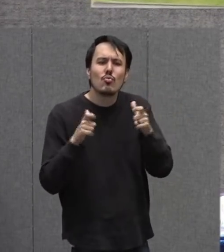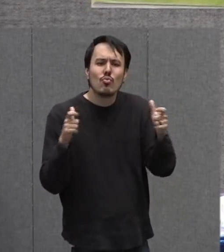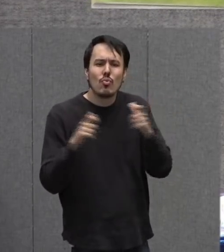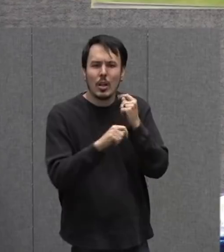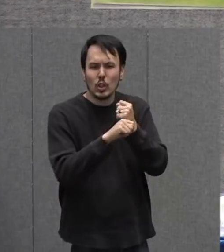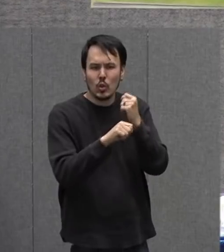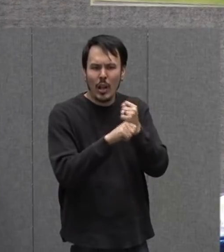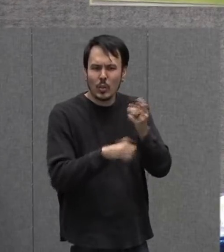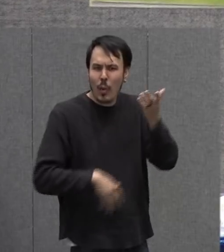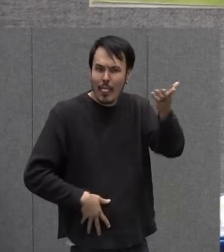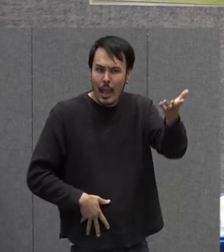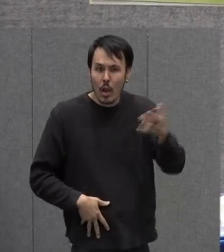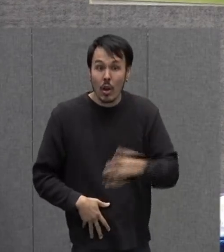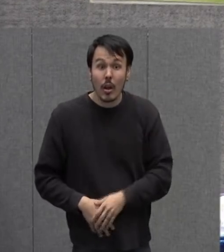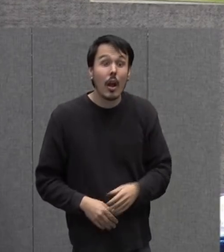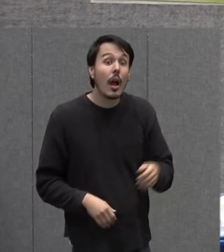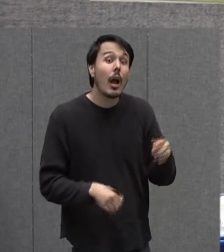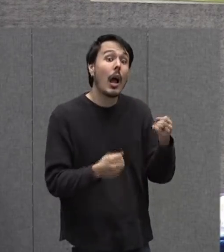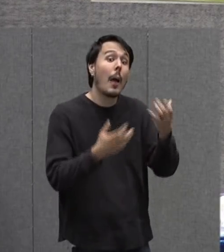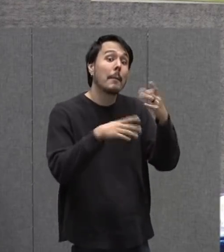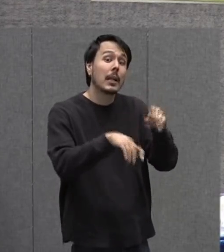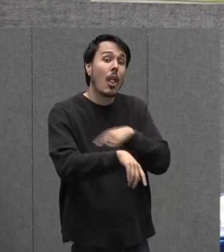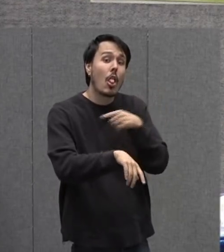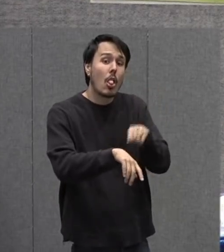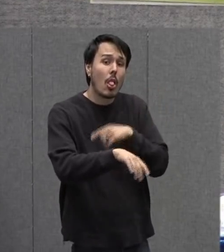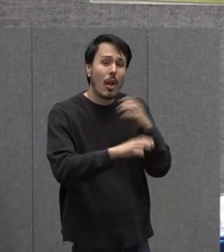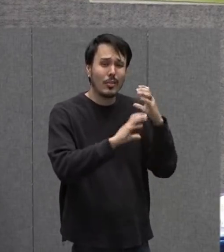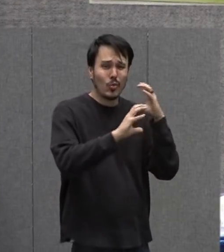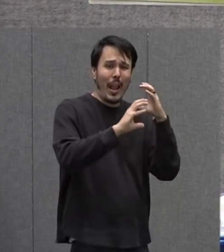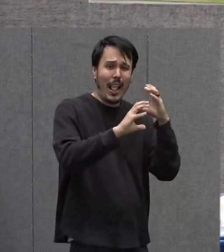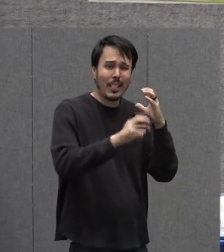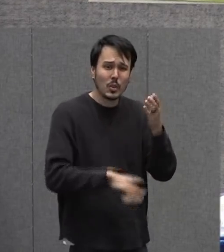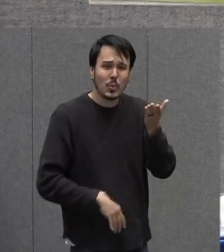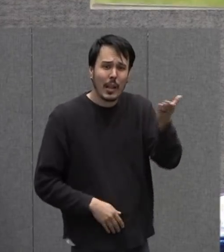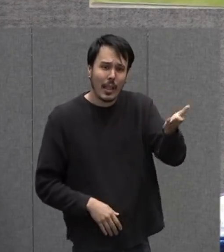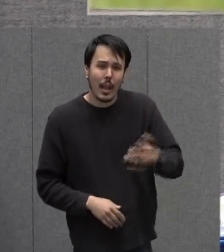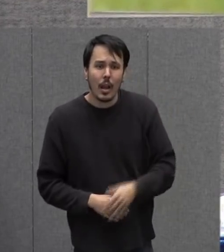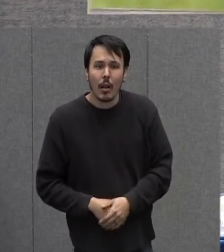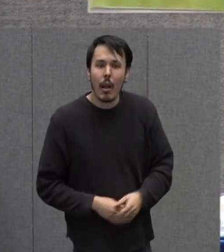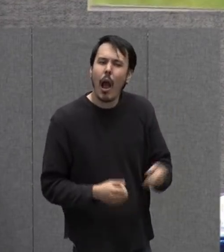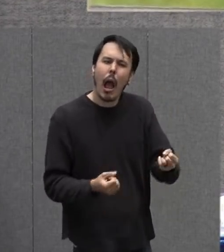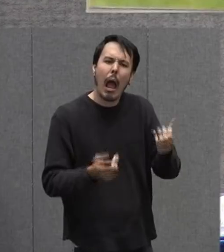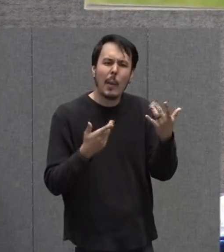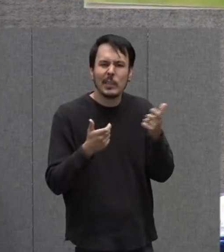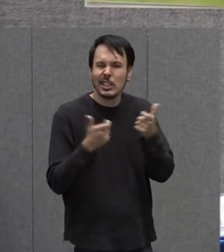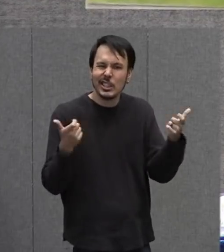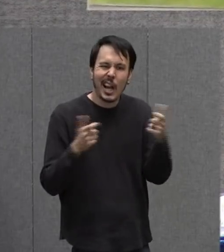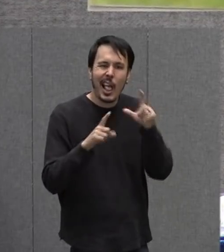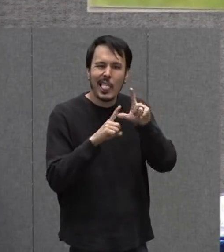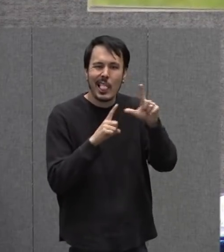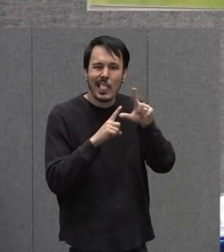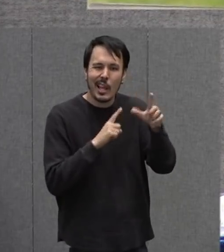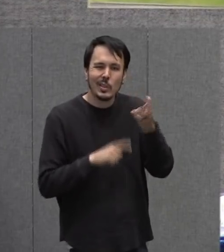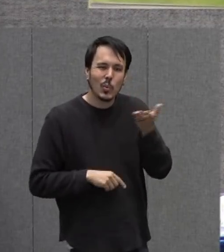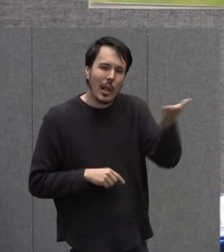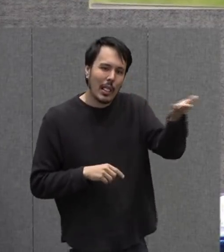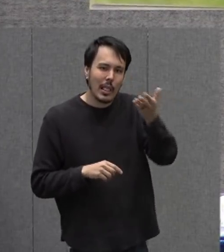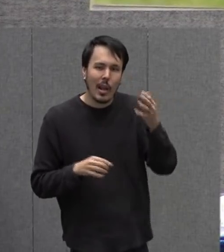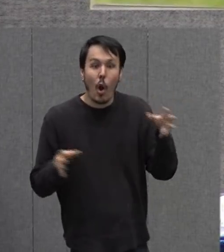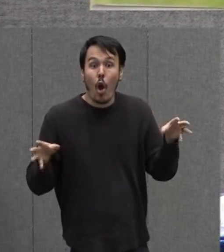there? How many long trailers were there? How many giant letters were there in